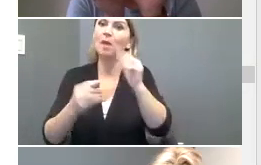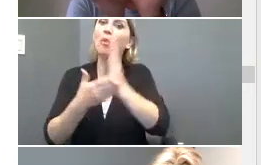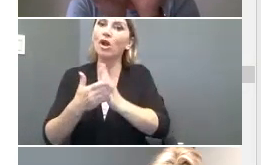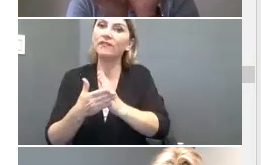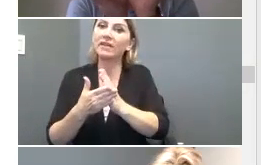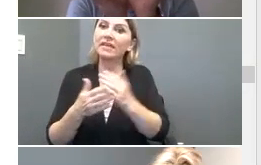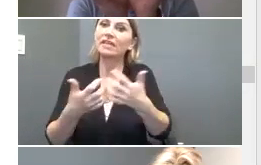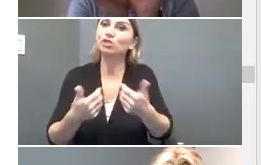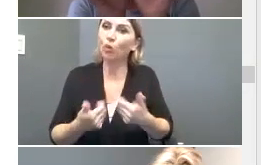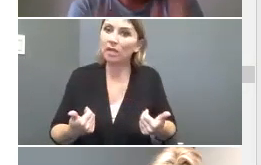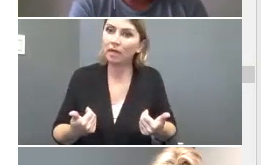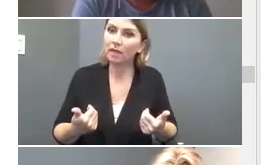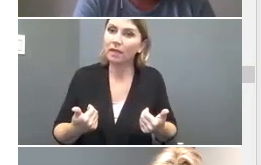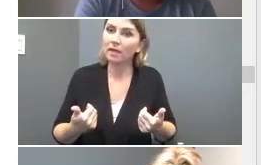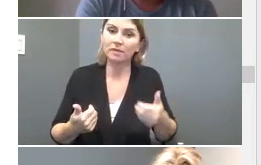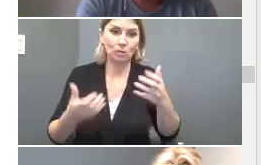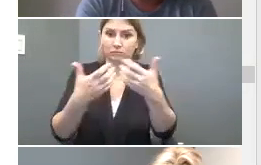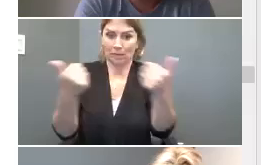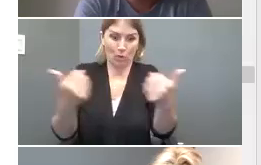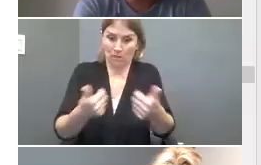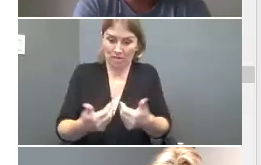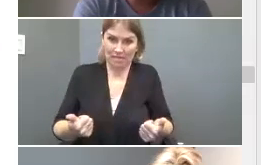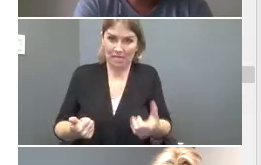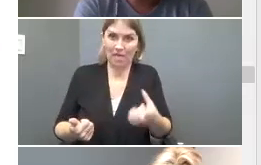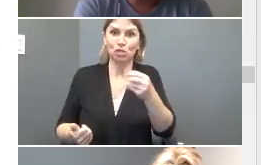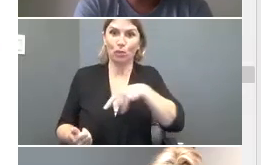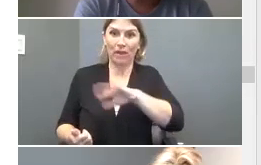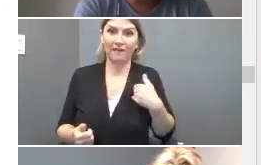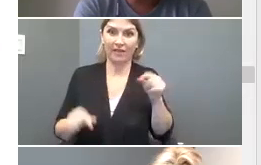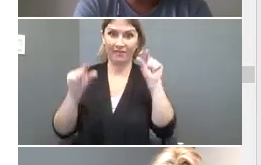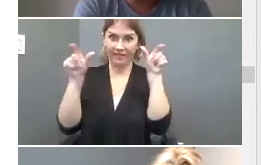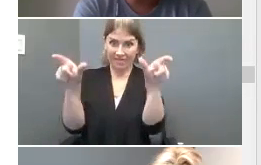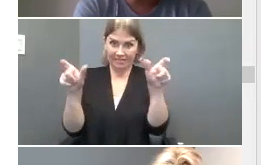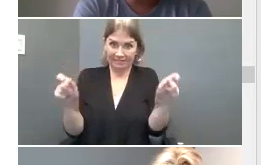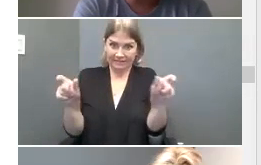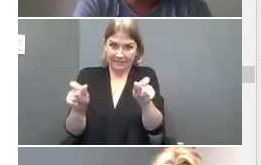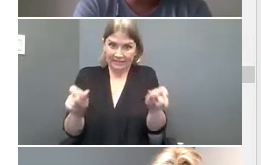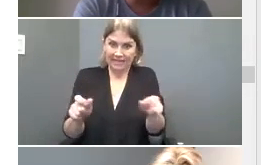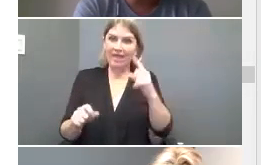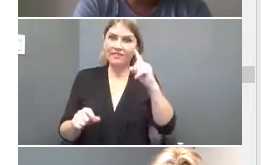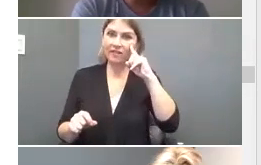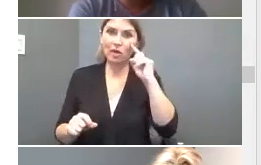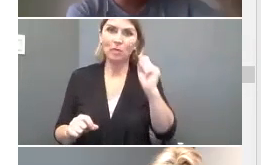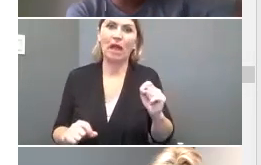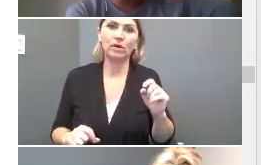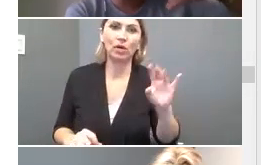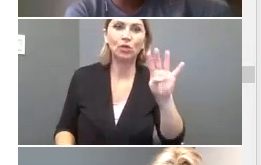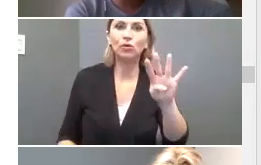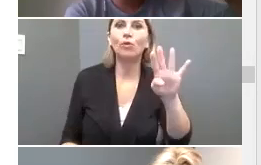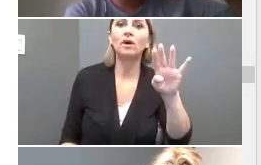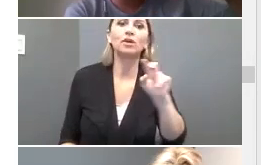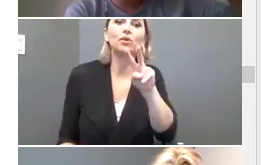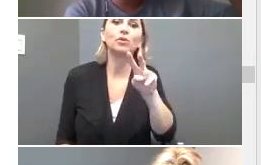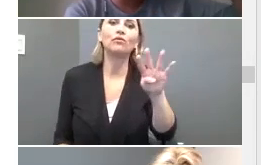and the other part of that array is sorted. Right. So once we have this, you can think of it like 2, 4, 5, 7 has been sorted